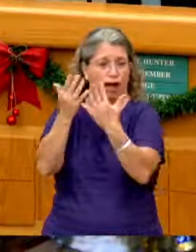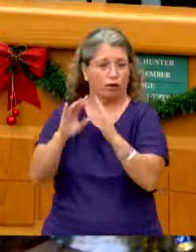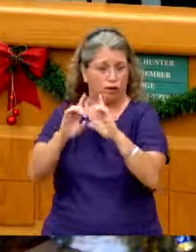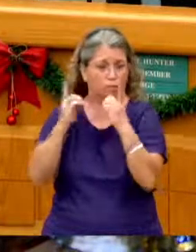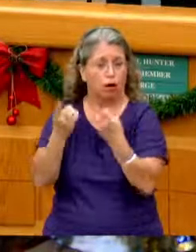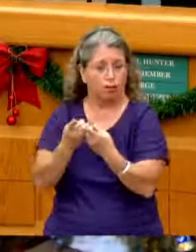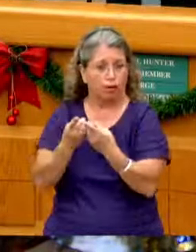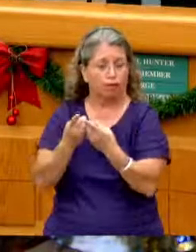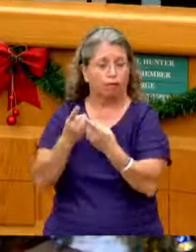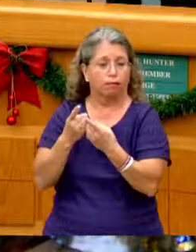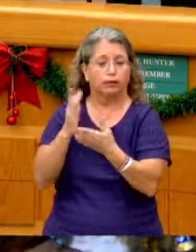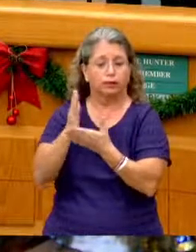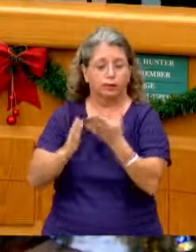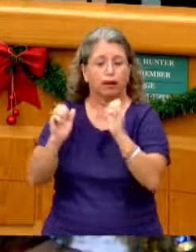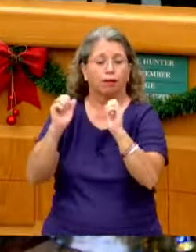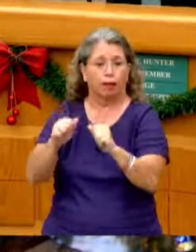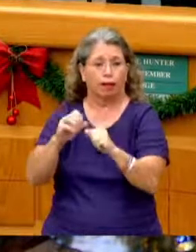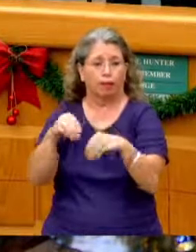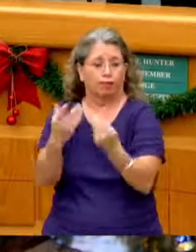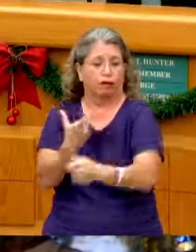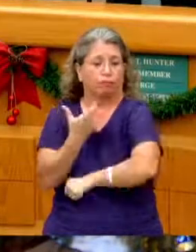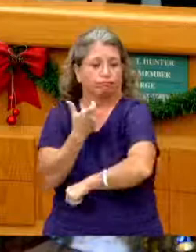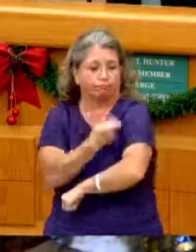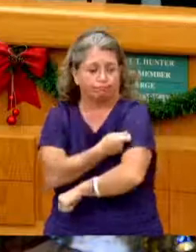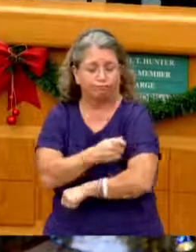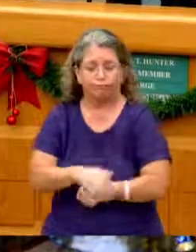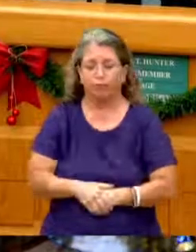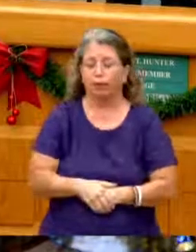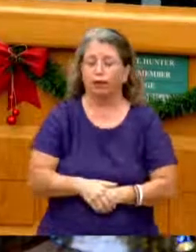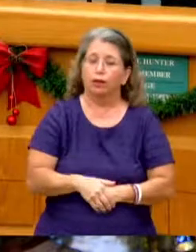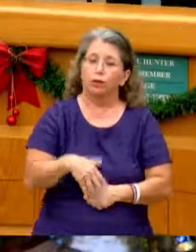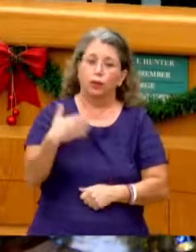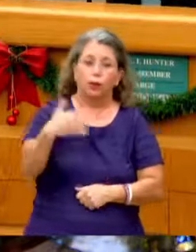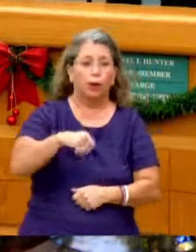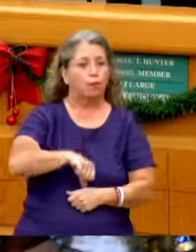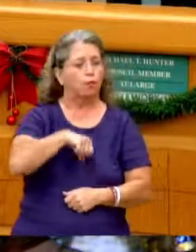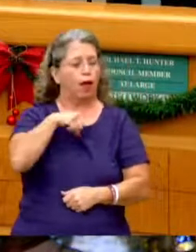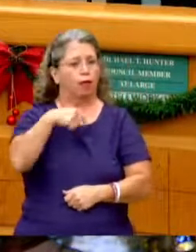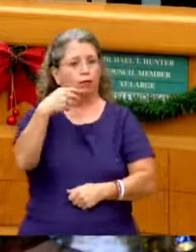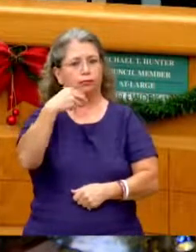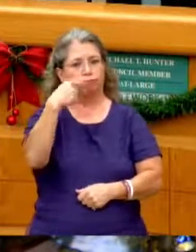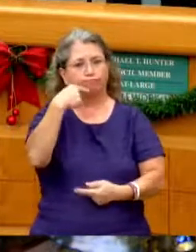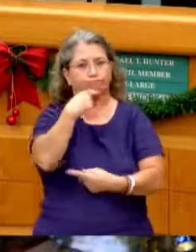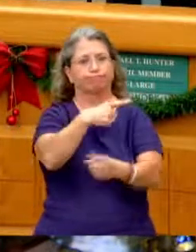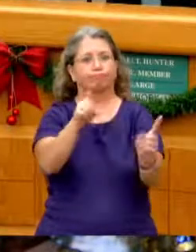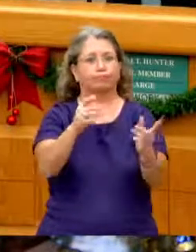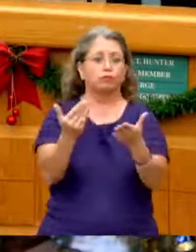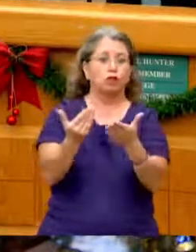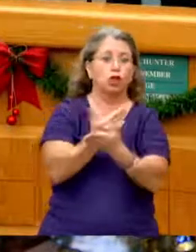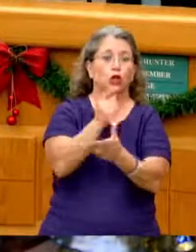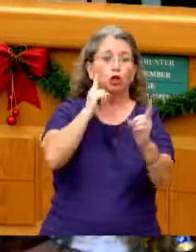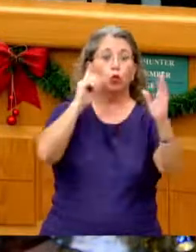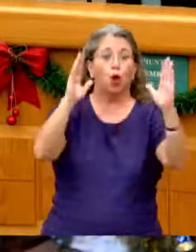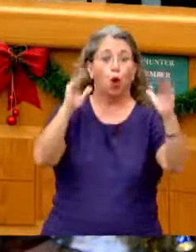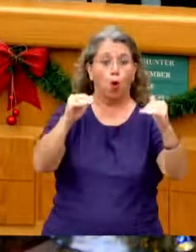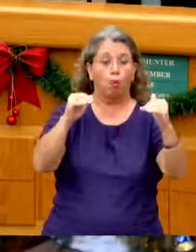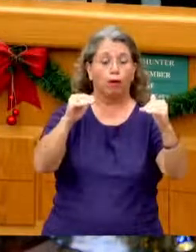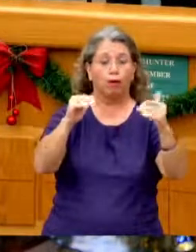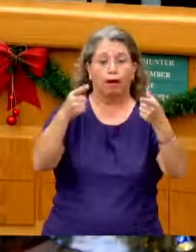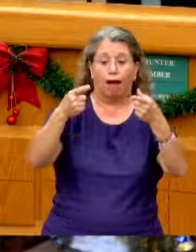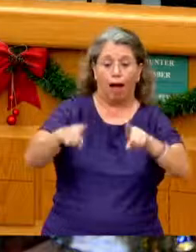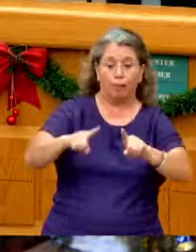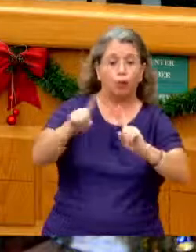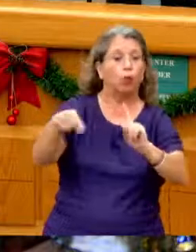to tell you that this new hope occurred for the first time on Christmas Day.